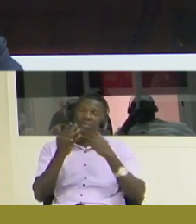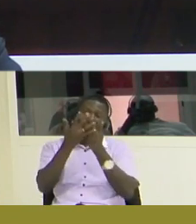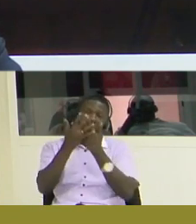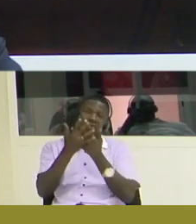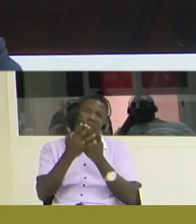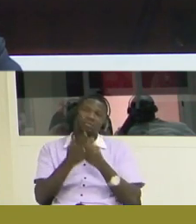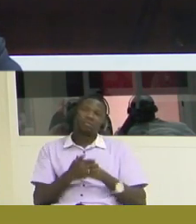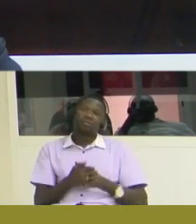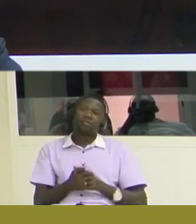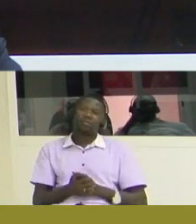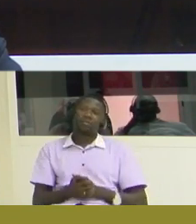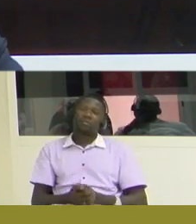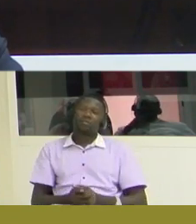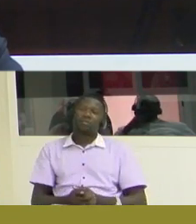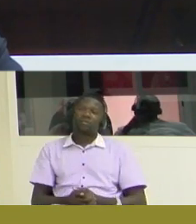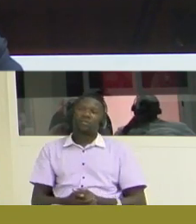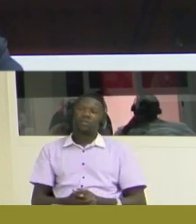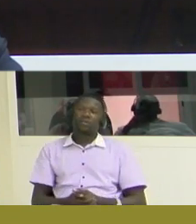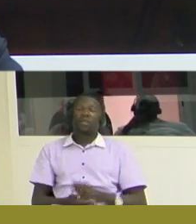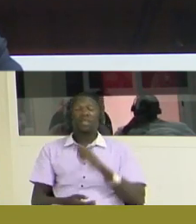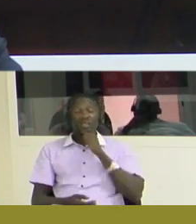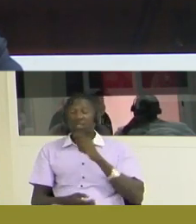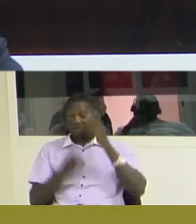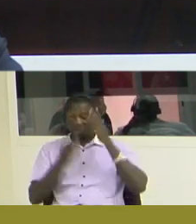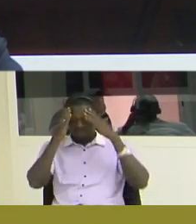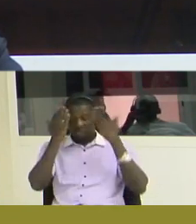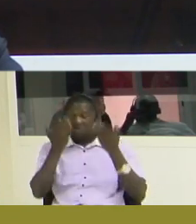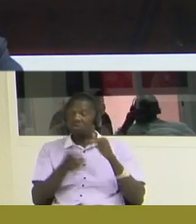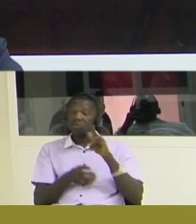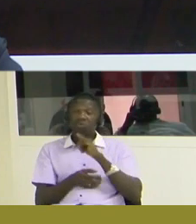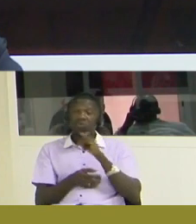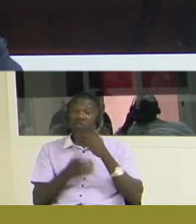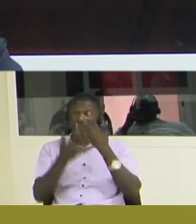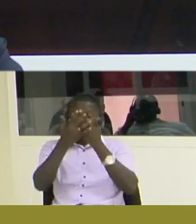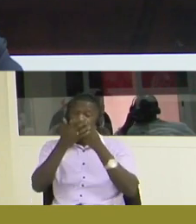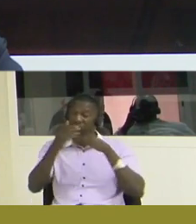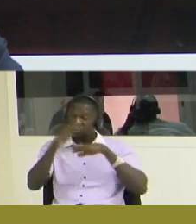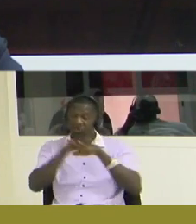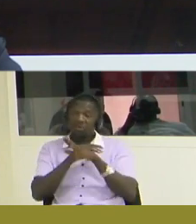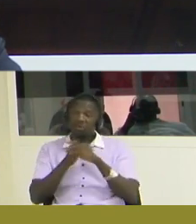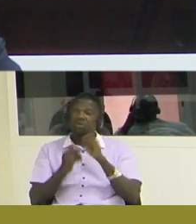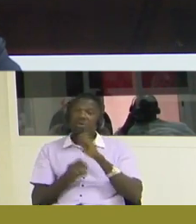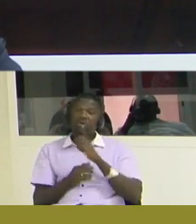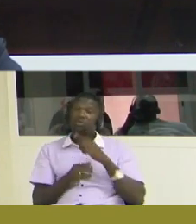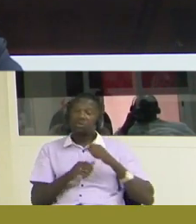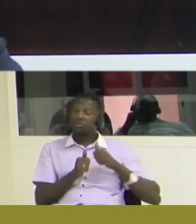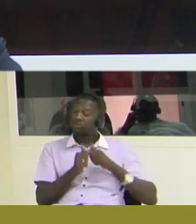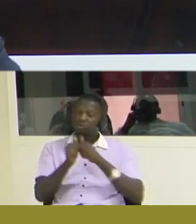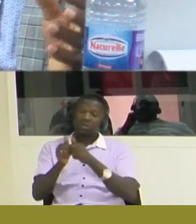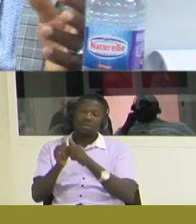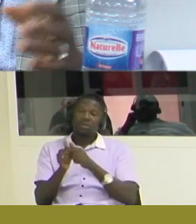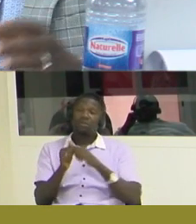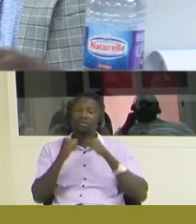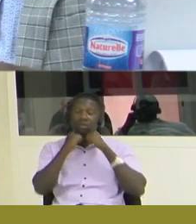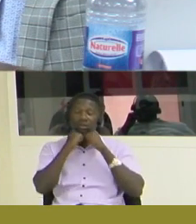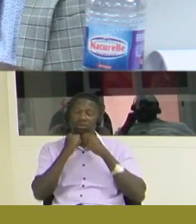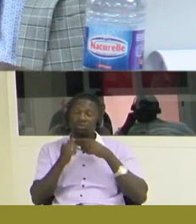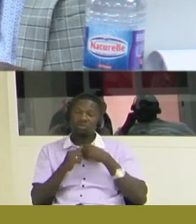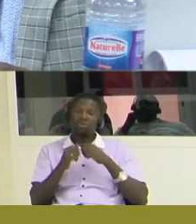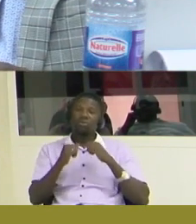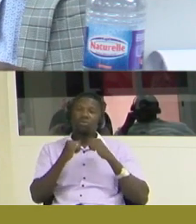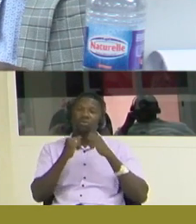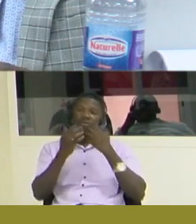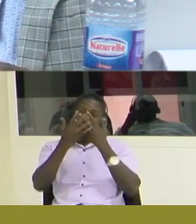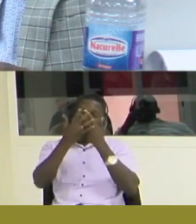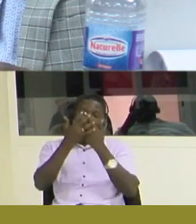he was put in I did not take two mile - alright okay so the Commission would make